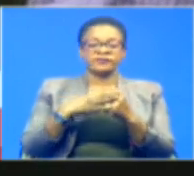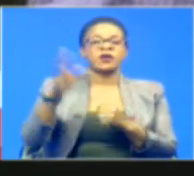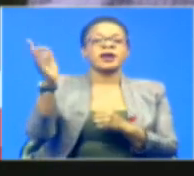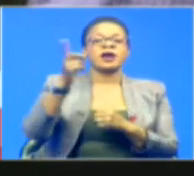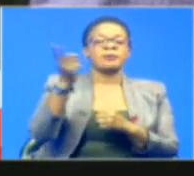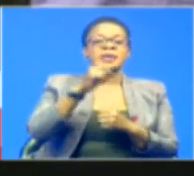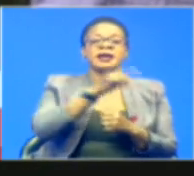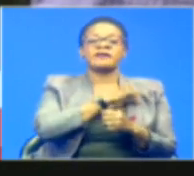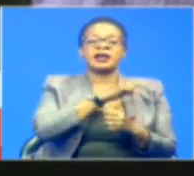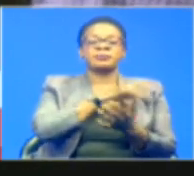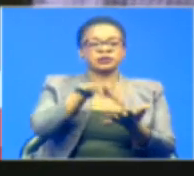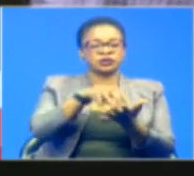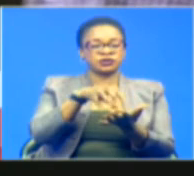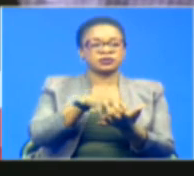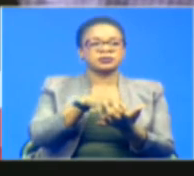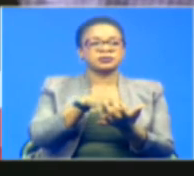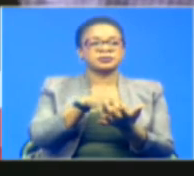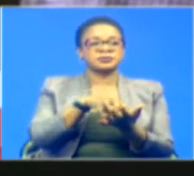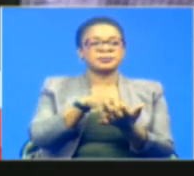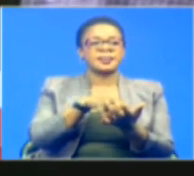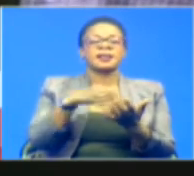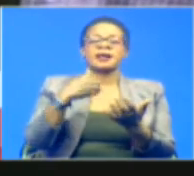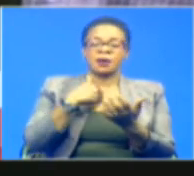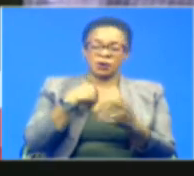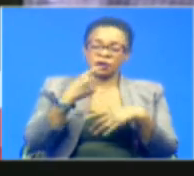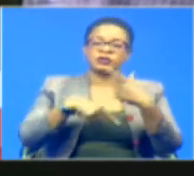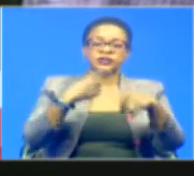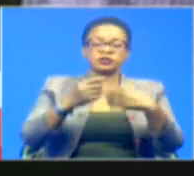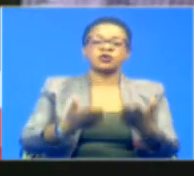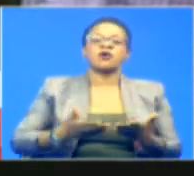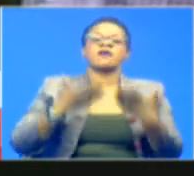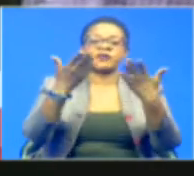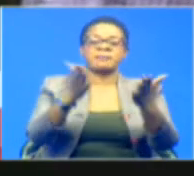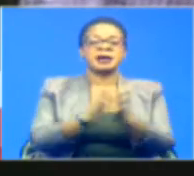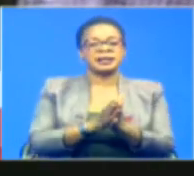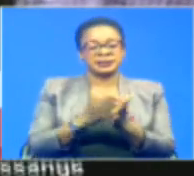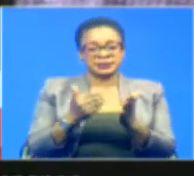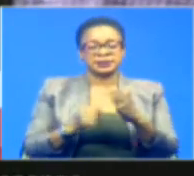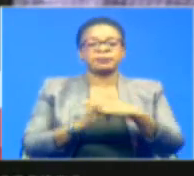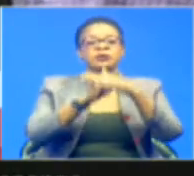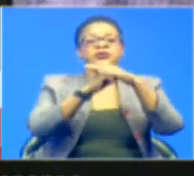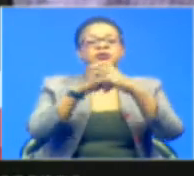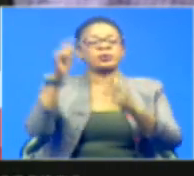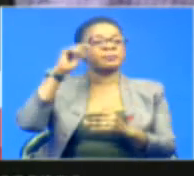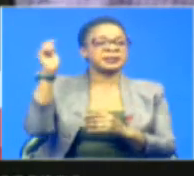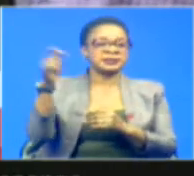governorship position. I will continue to offer my support to the president.